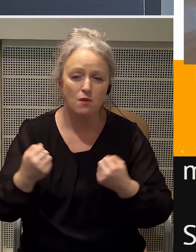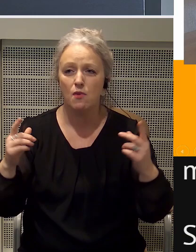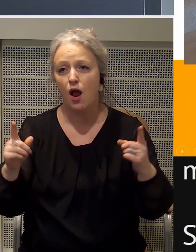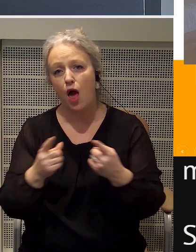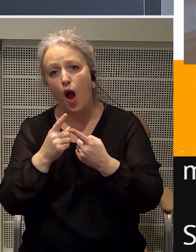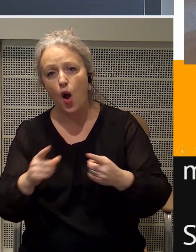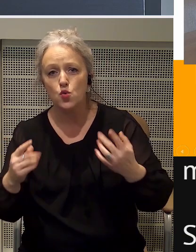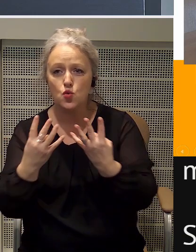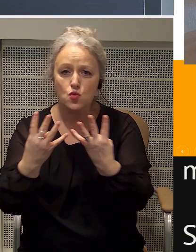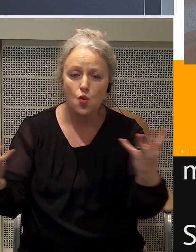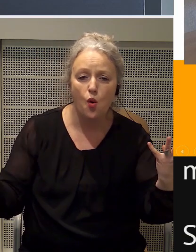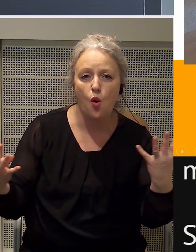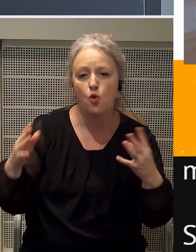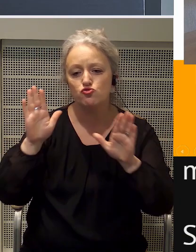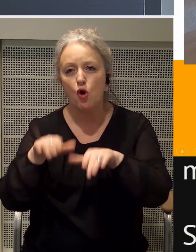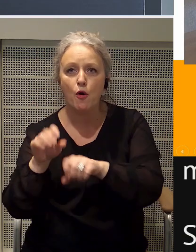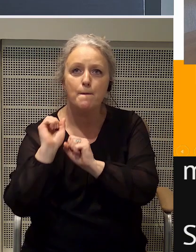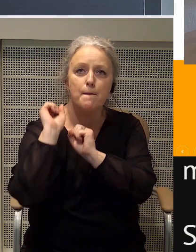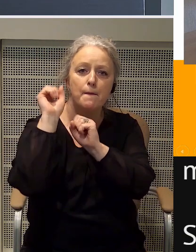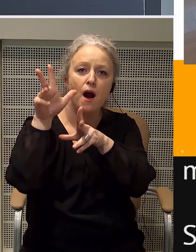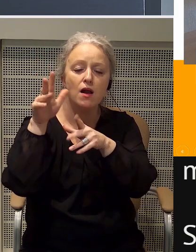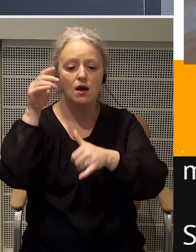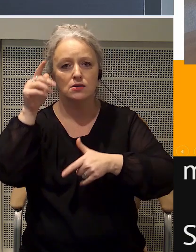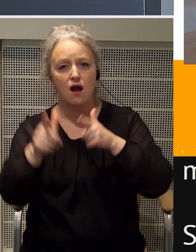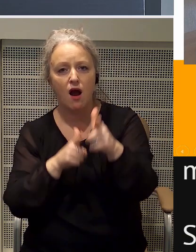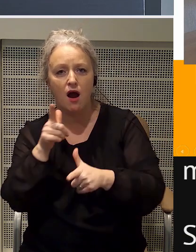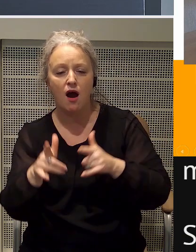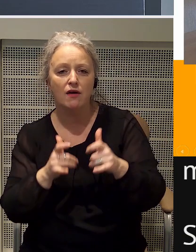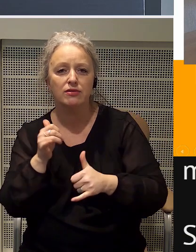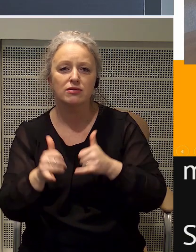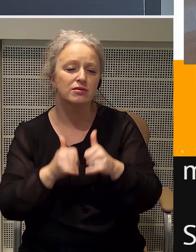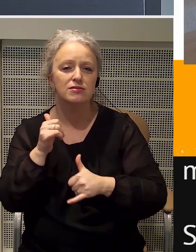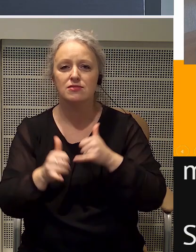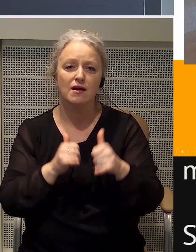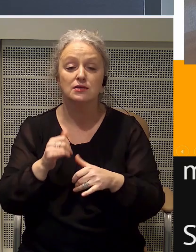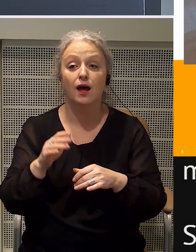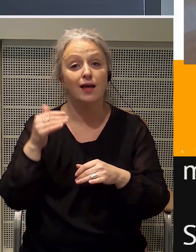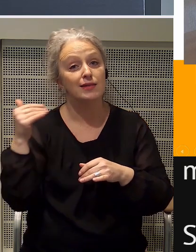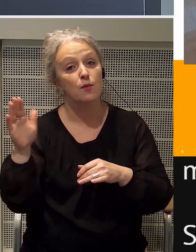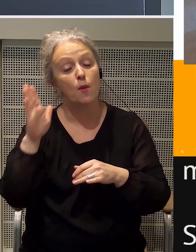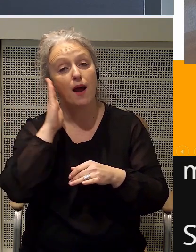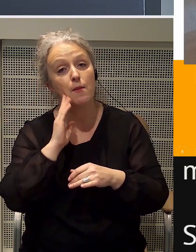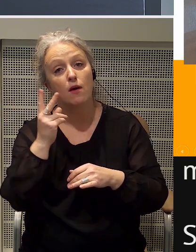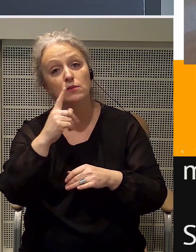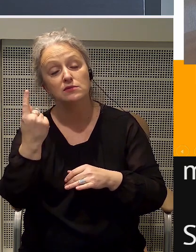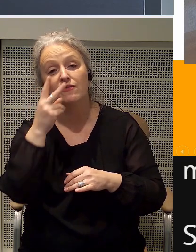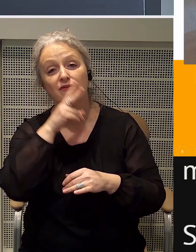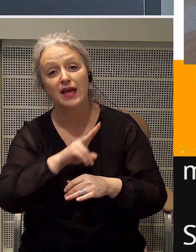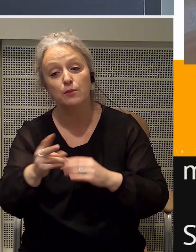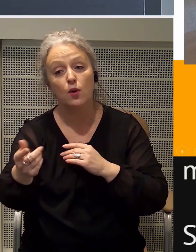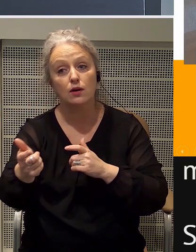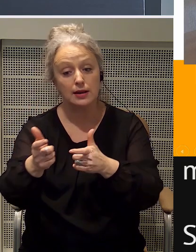Nora-Liisa has received the treatment for the longest. She does different kind of sports,